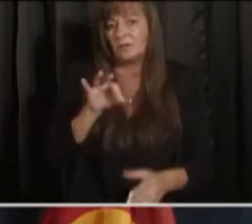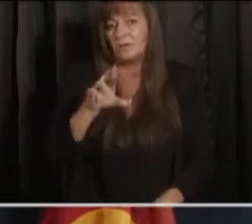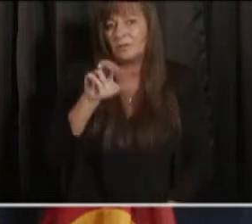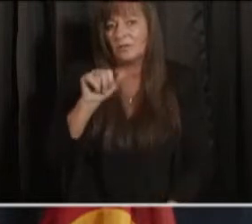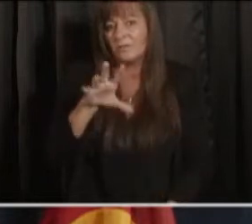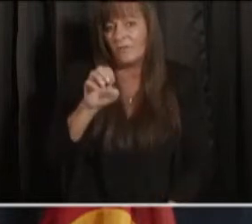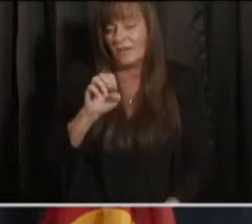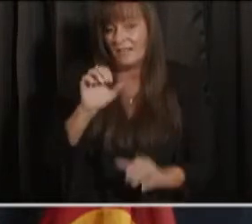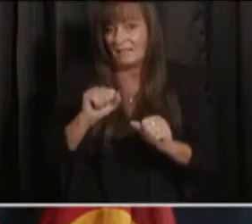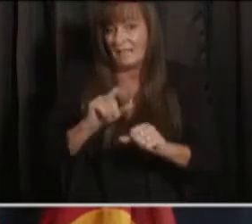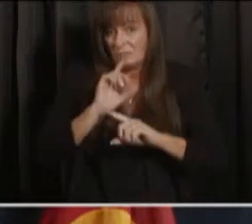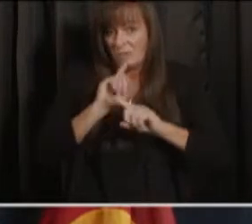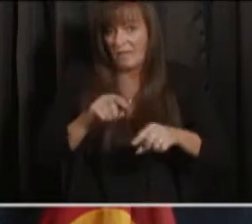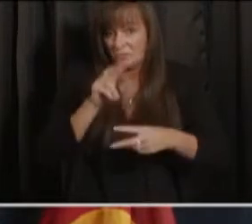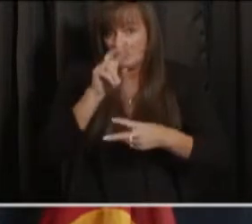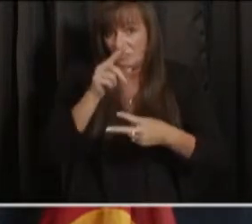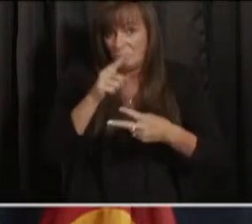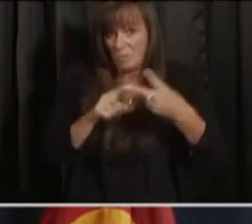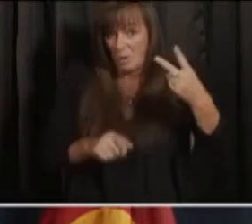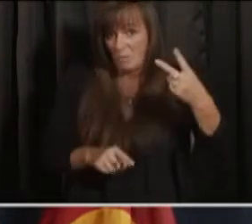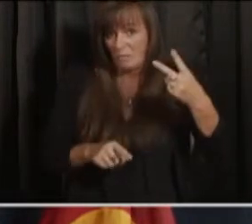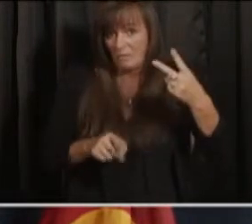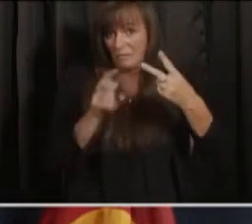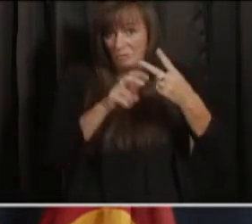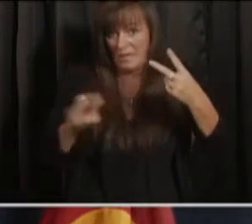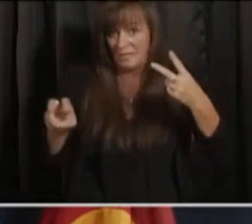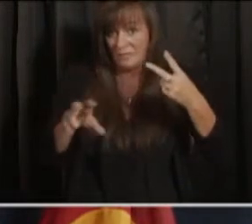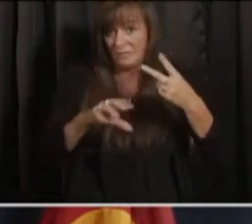one too, Dr. France, on the transfers?